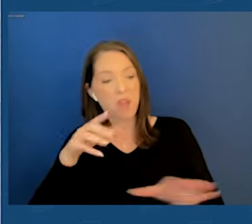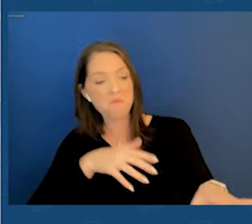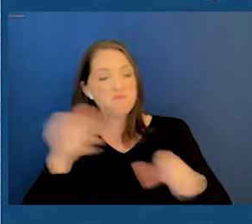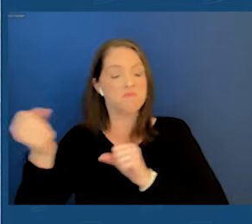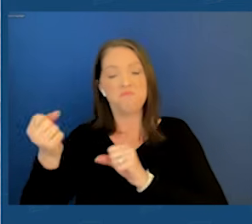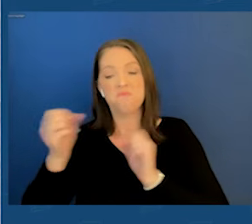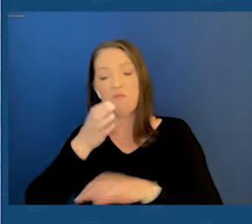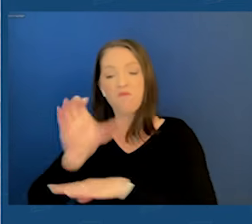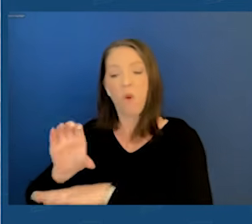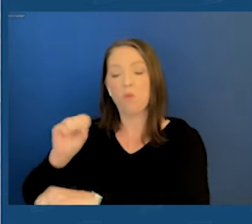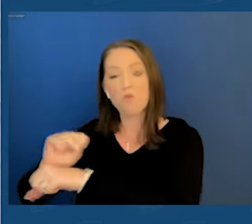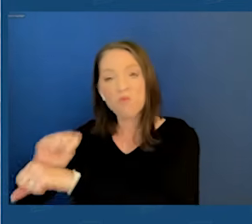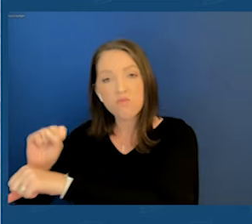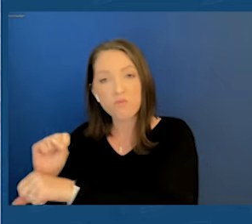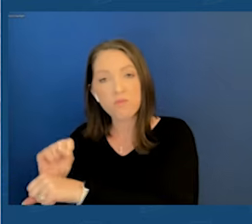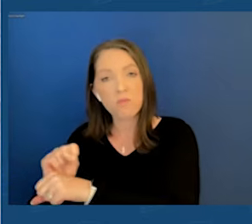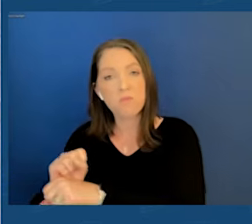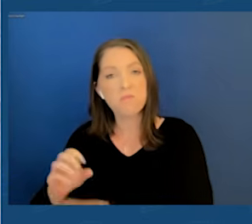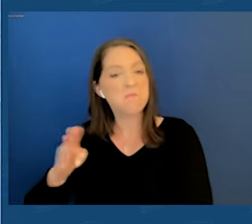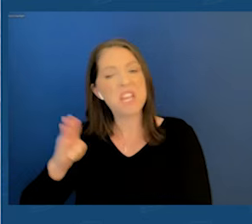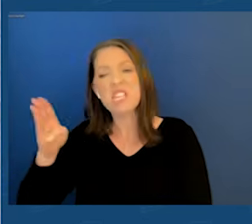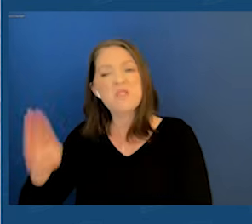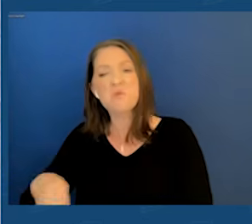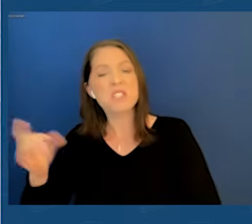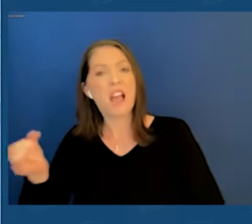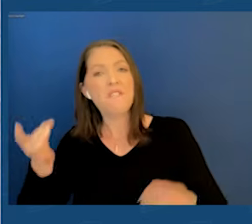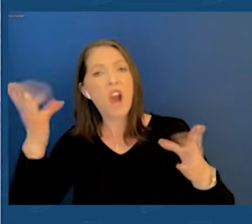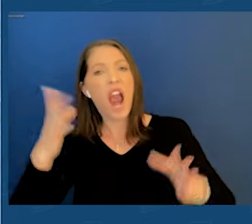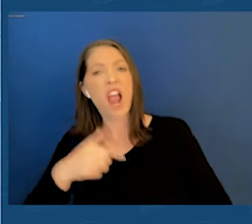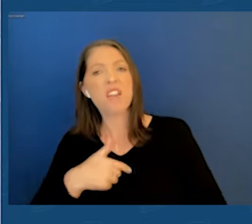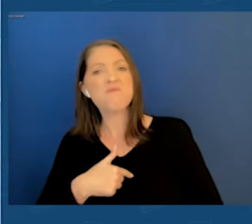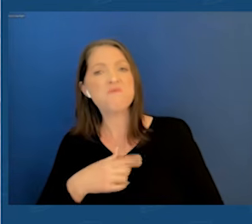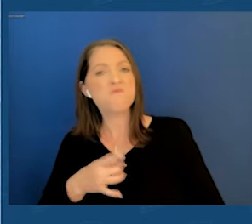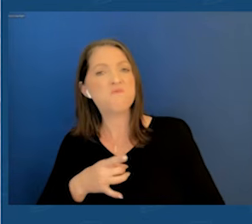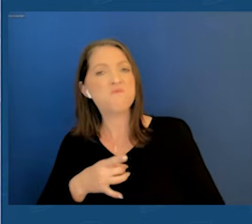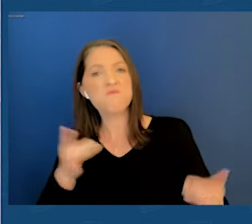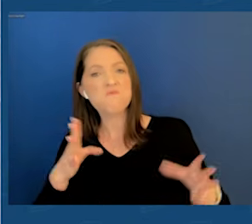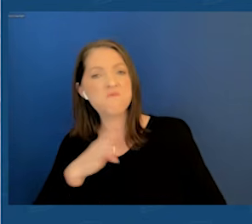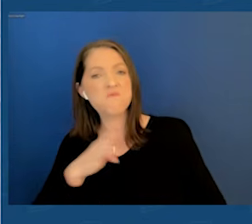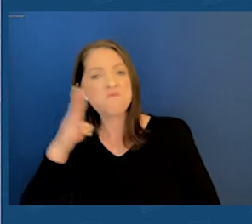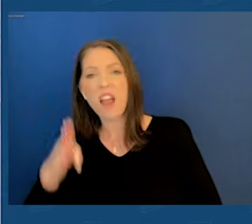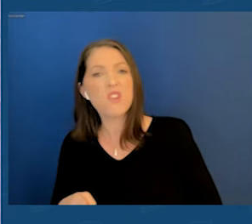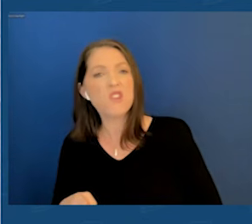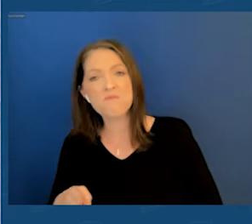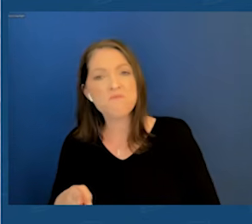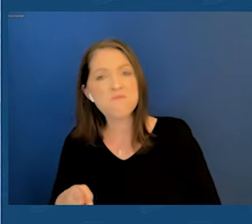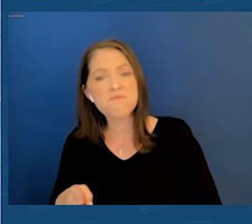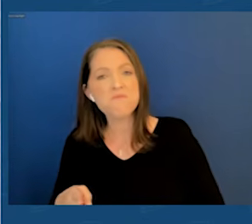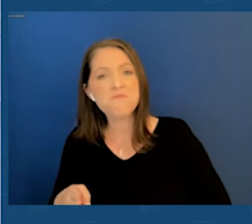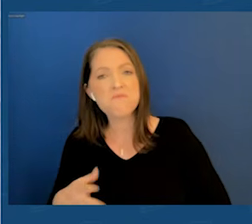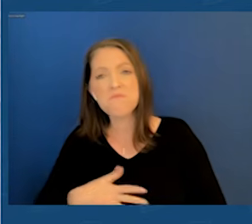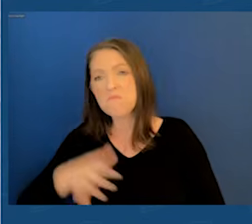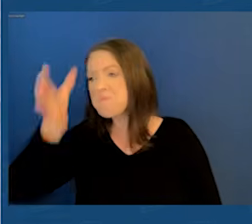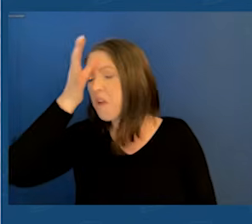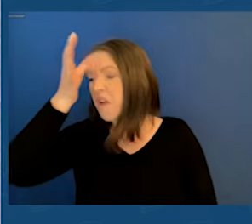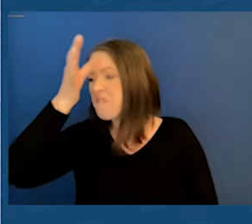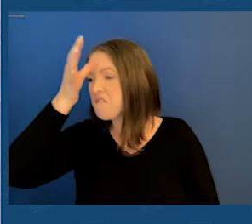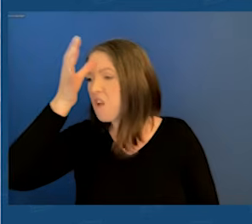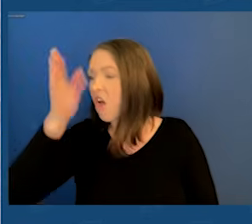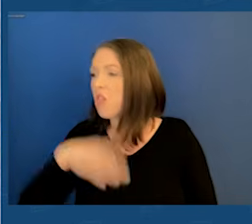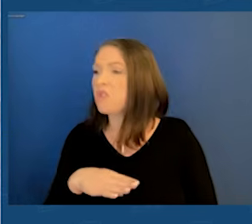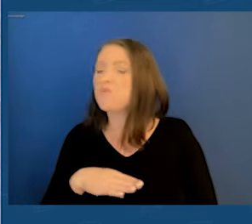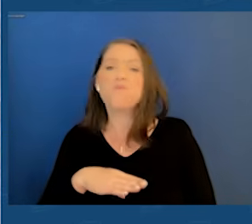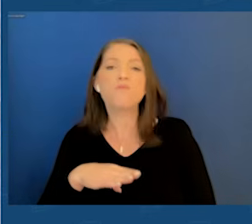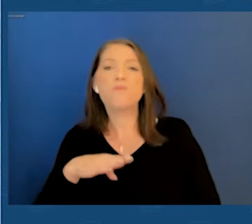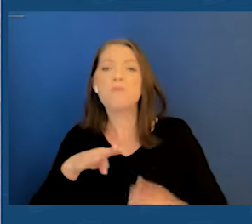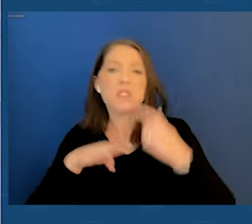had malice. He never was angry. He never was wanting any